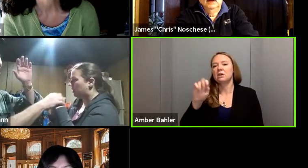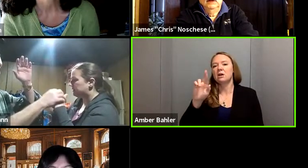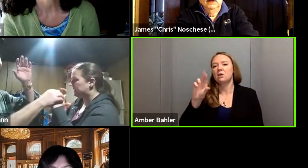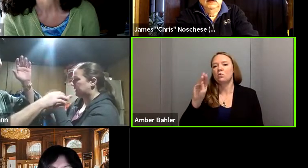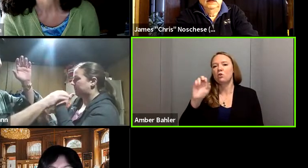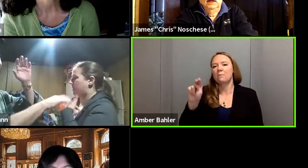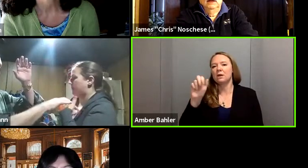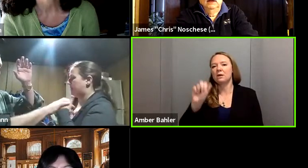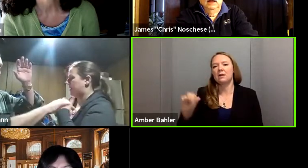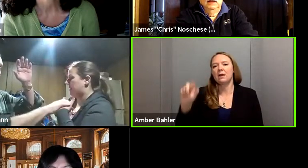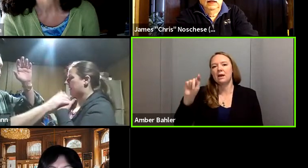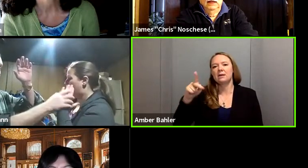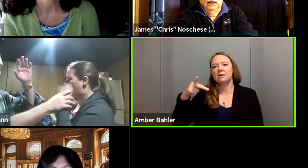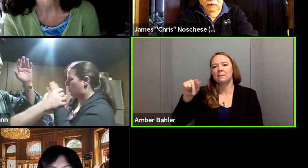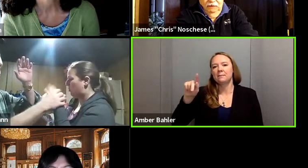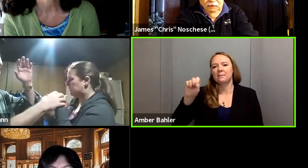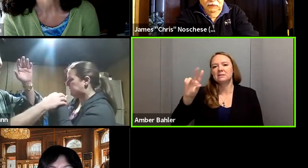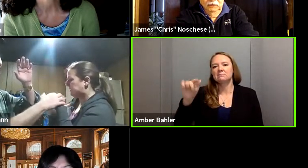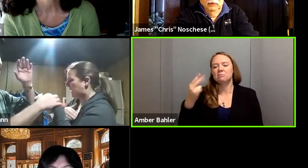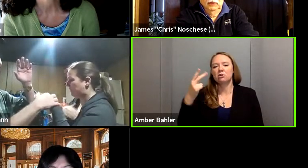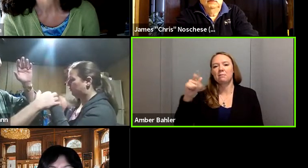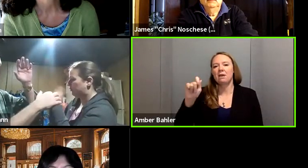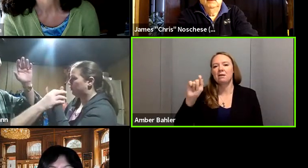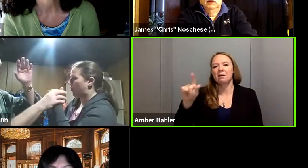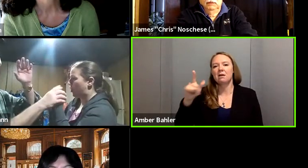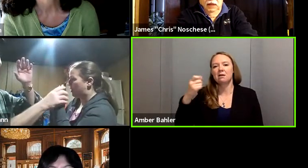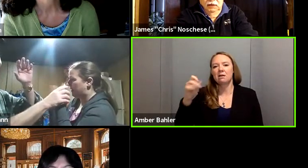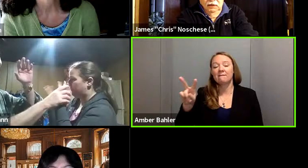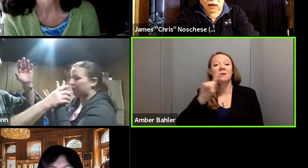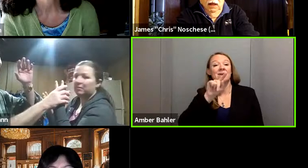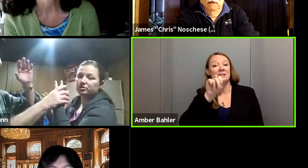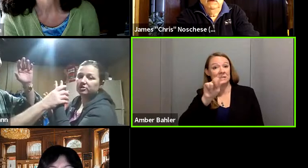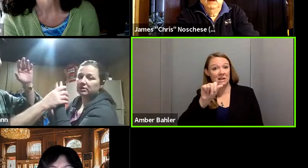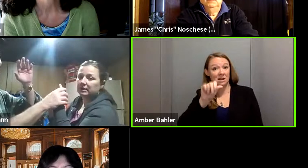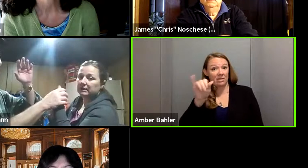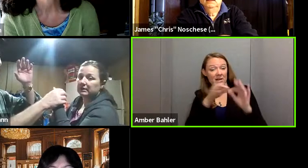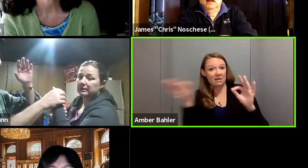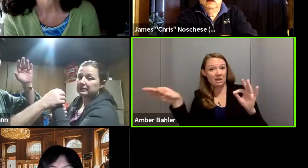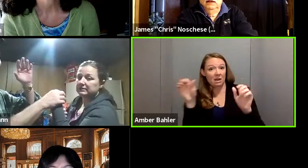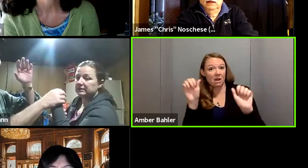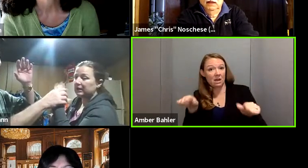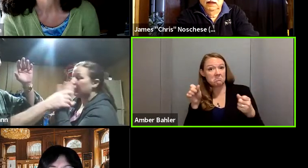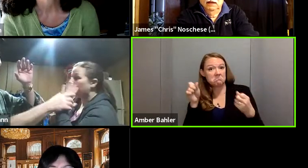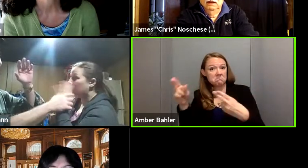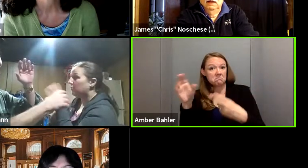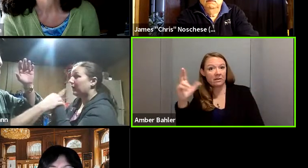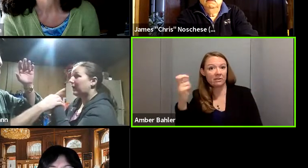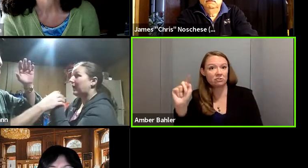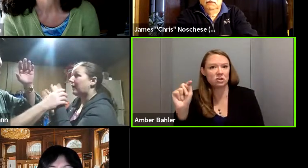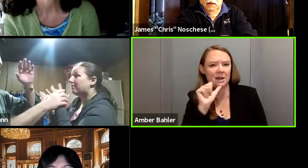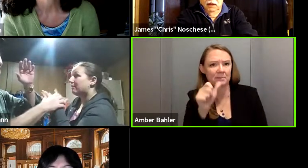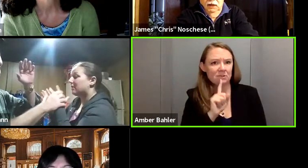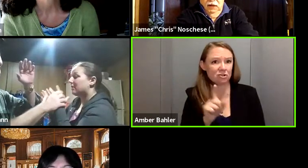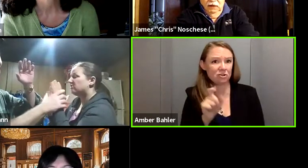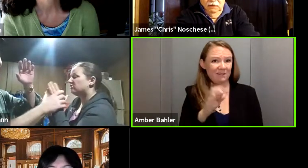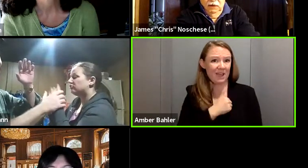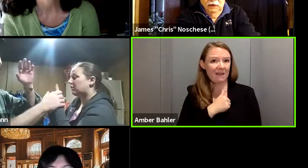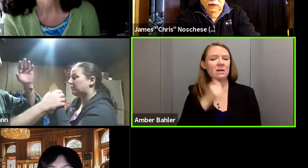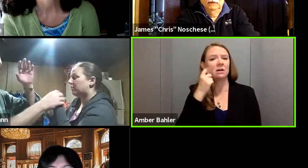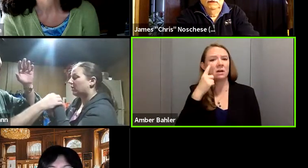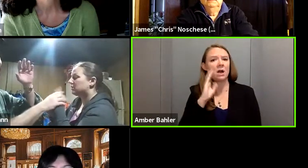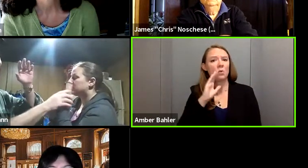hillary.roman@pittsburghpa.gov. And Tina, I can put this link in the chat. I'm not sure I have it, but I'll Google it and I'll put it in the